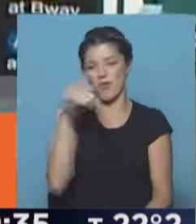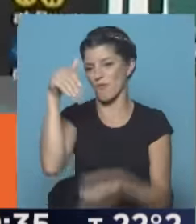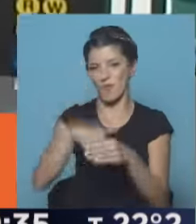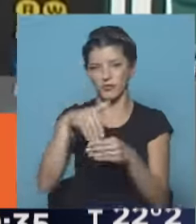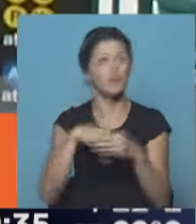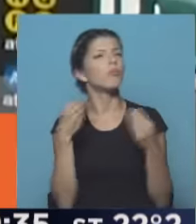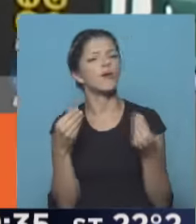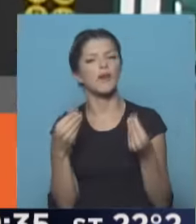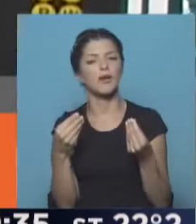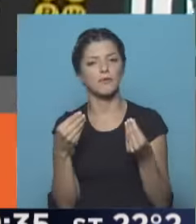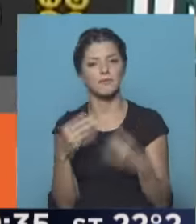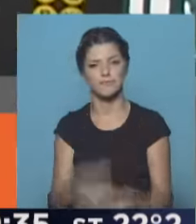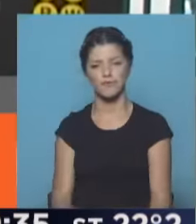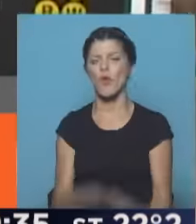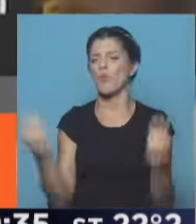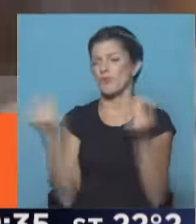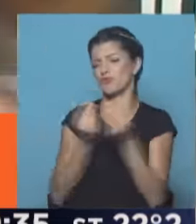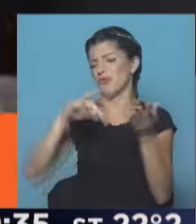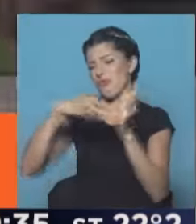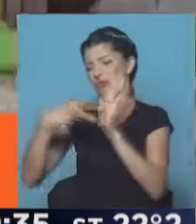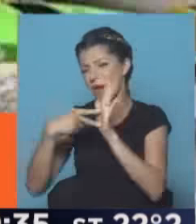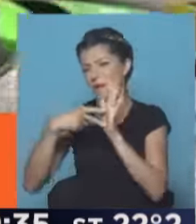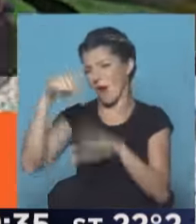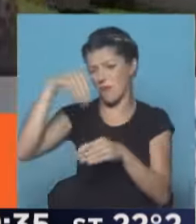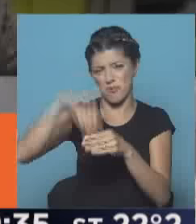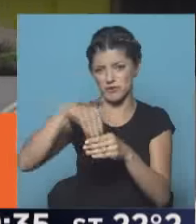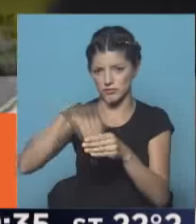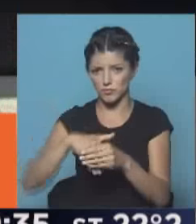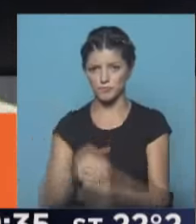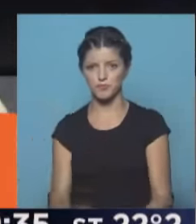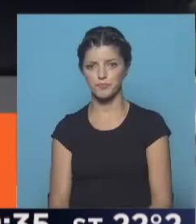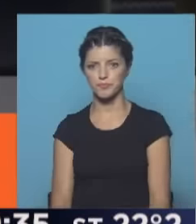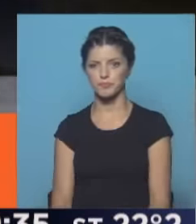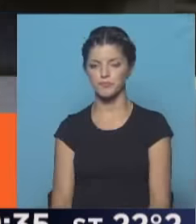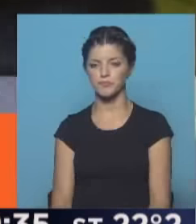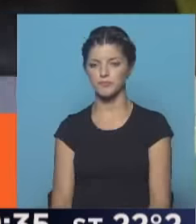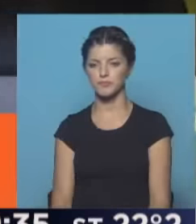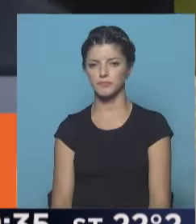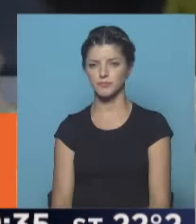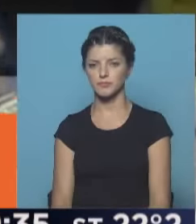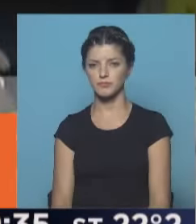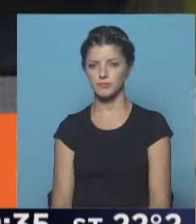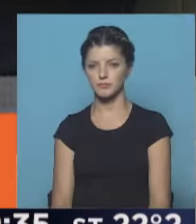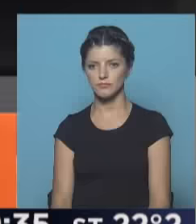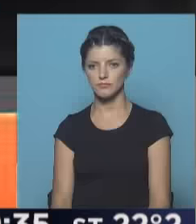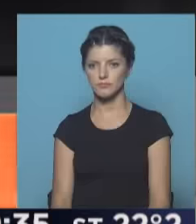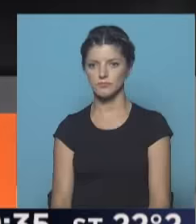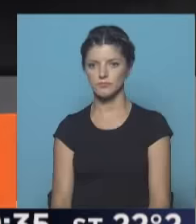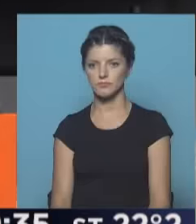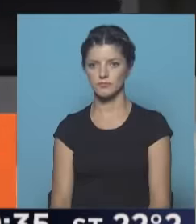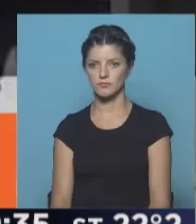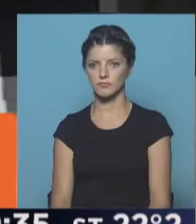¿Por? Muchos conflictos que hay en las votaciones ahora. I wanted to know if you decided your vote.